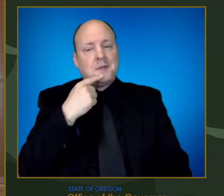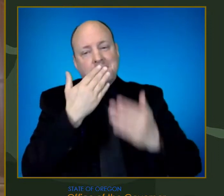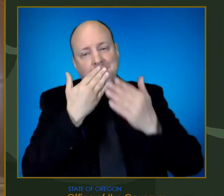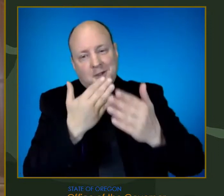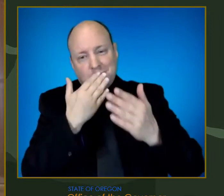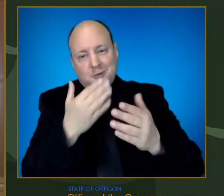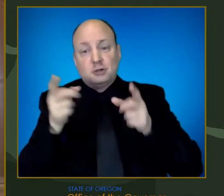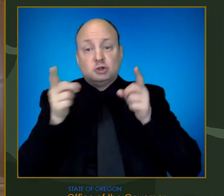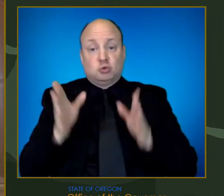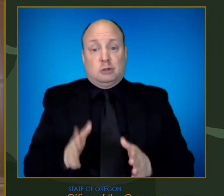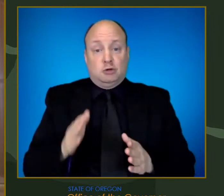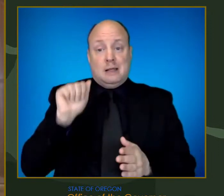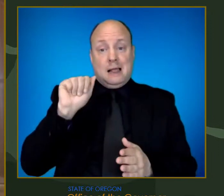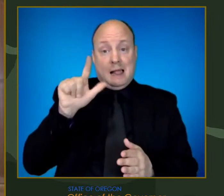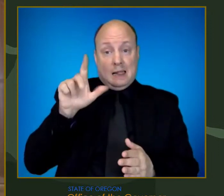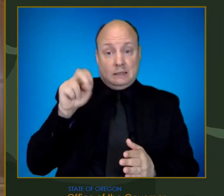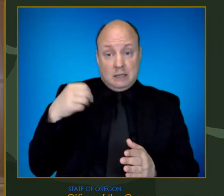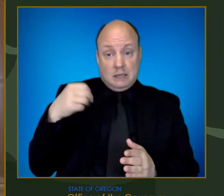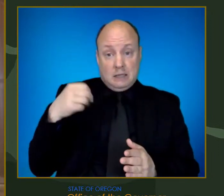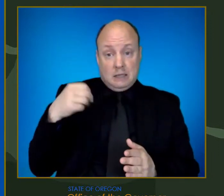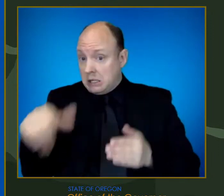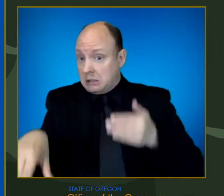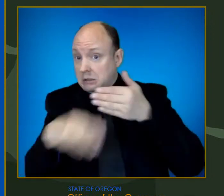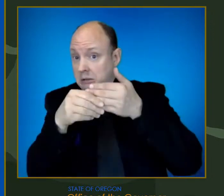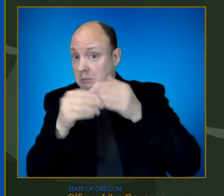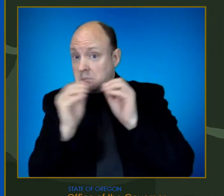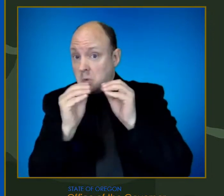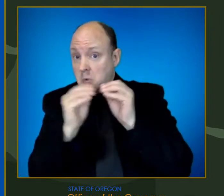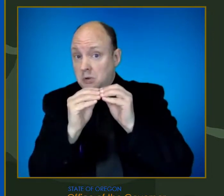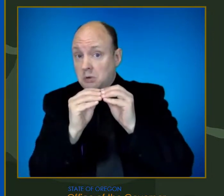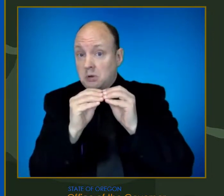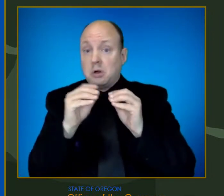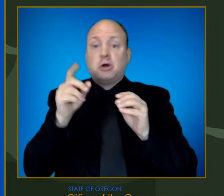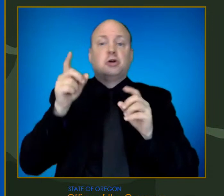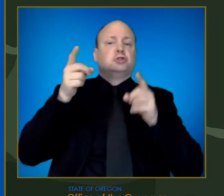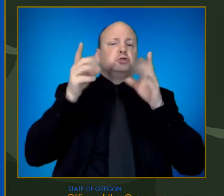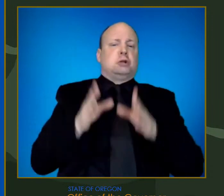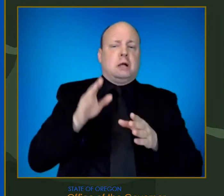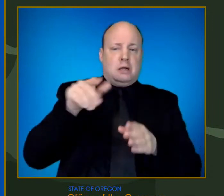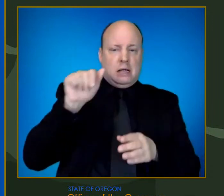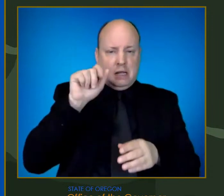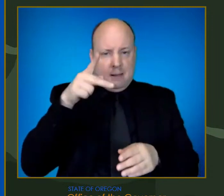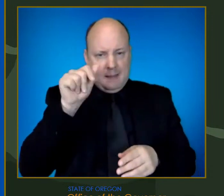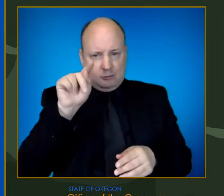additional comment you wanted to make? Yeah, thank you, Governor. I just realized that I had misread a